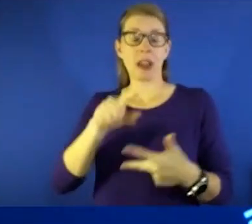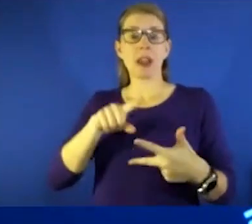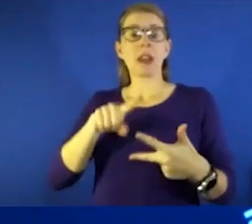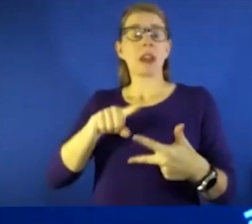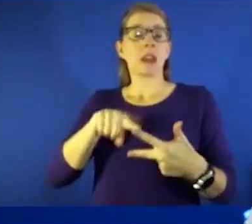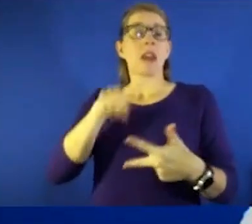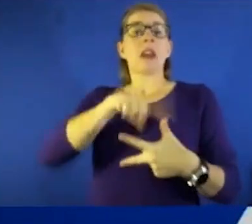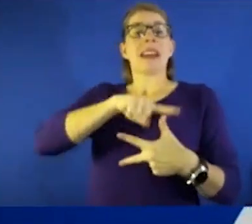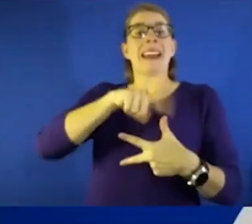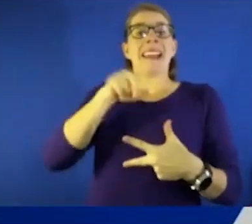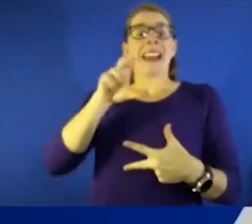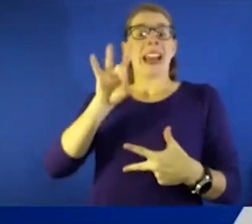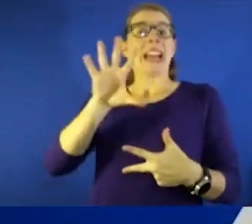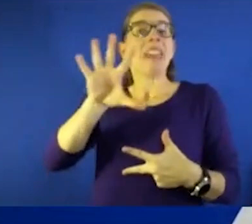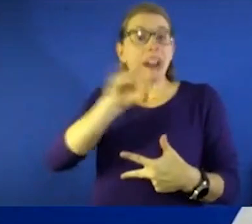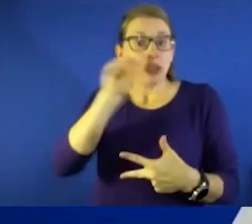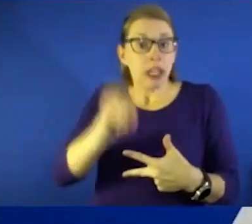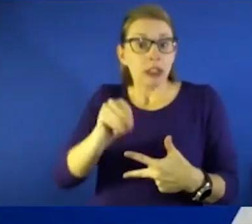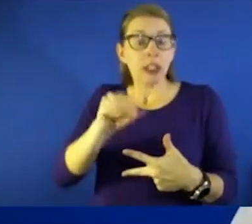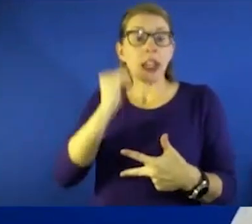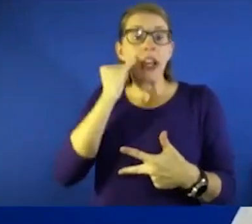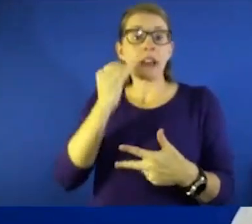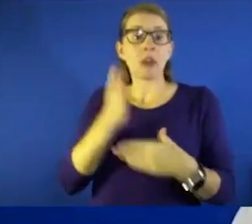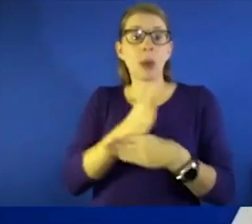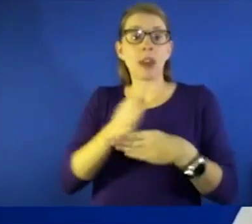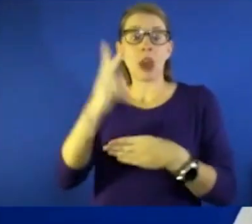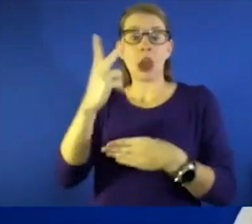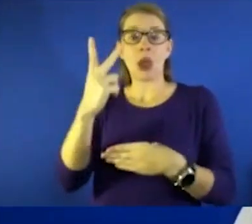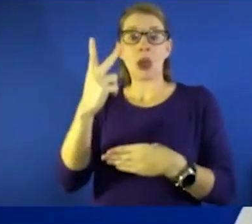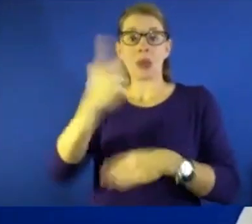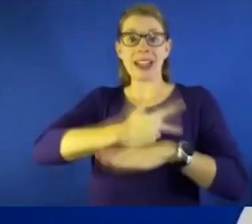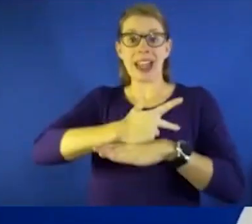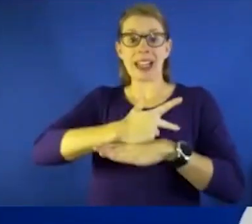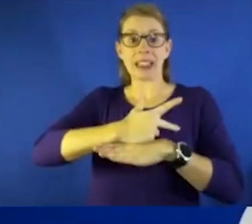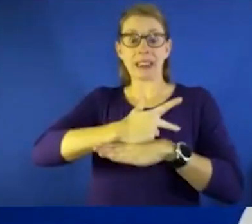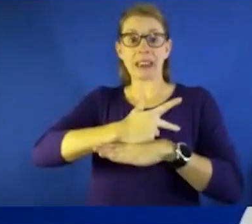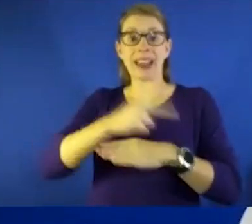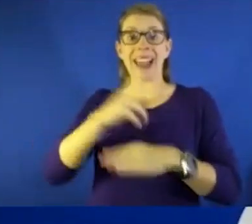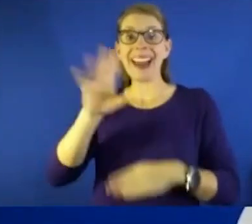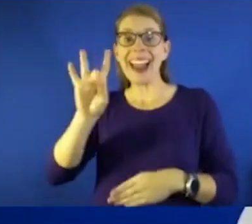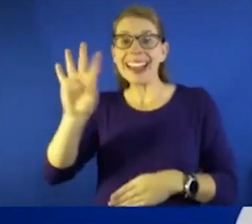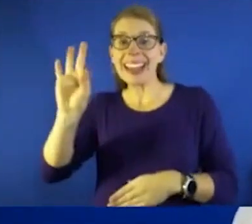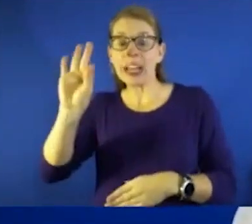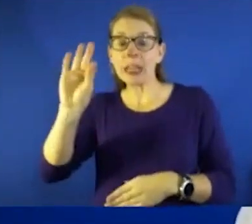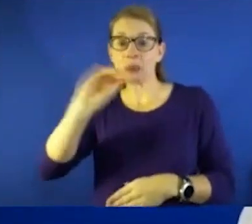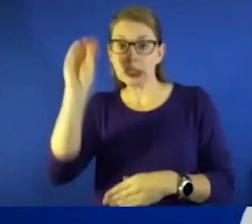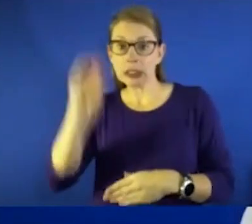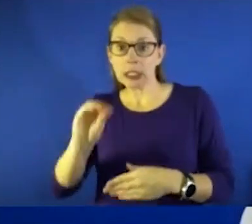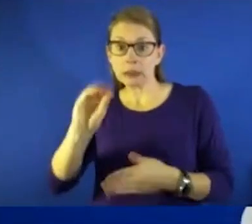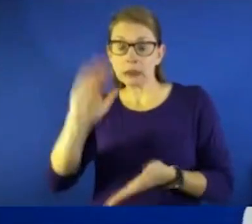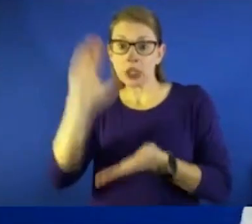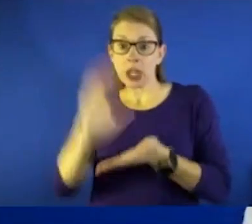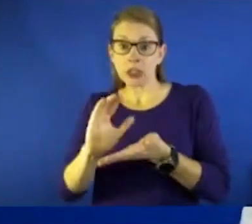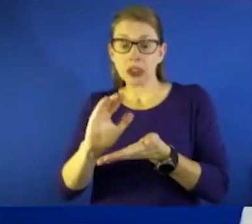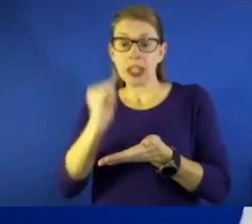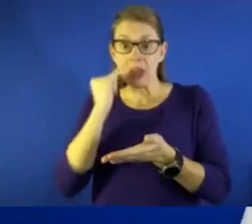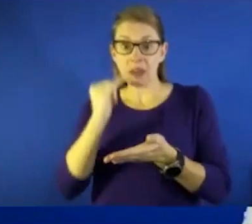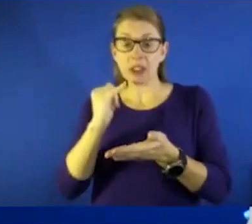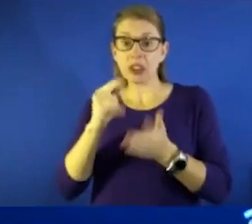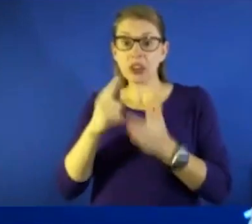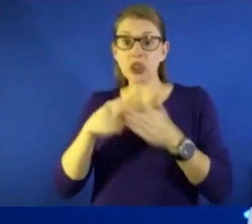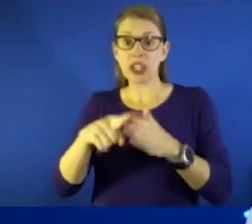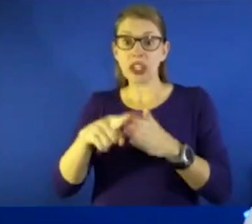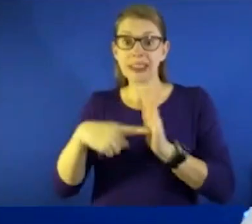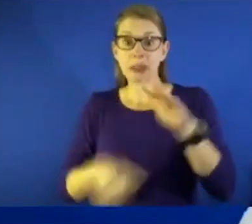reduction. And if you took it within 3 days of symptoms, you had an 89% reduction. They stopped the trial early because the results were so good and the